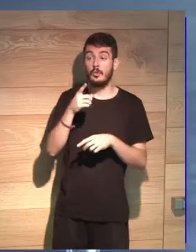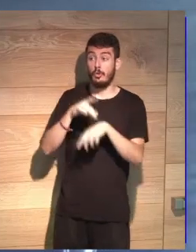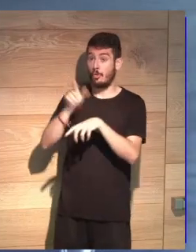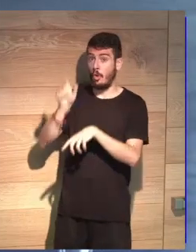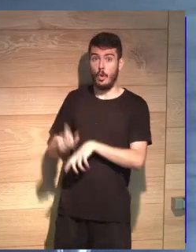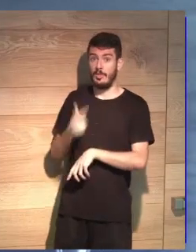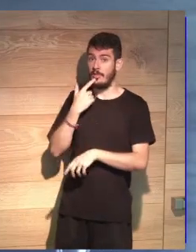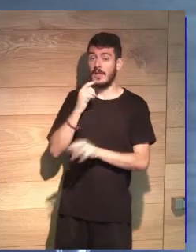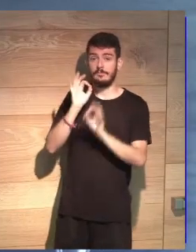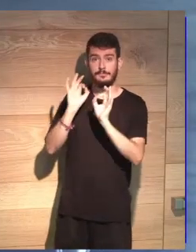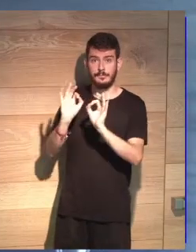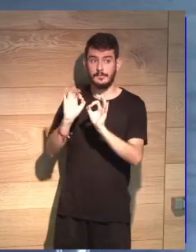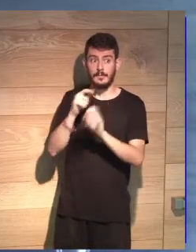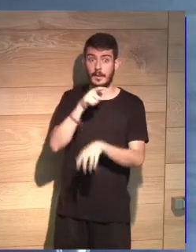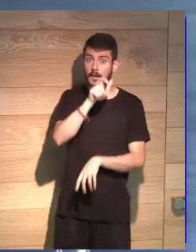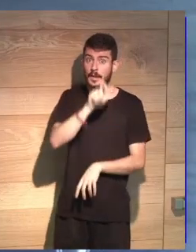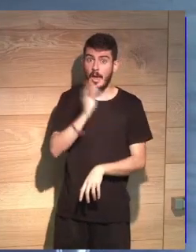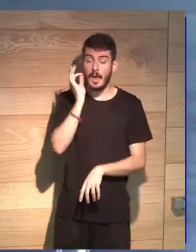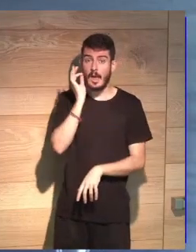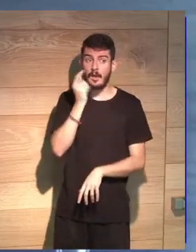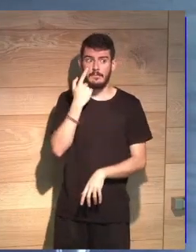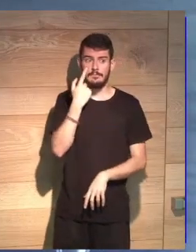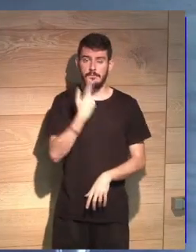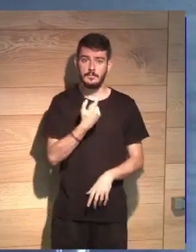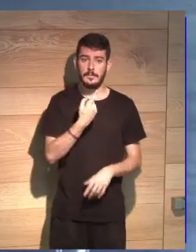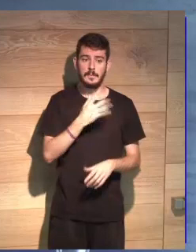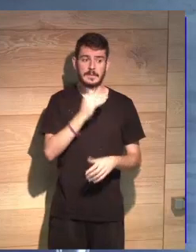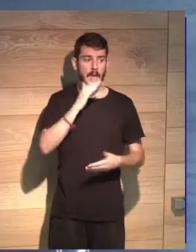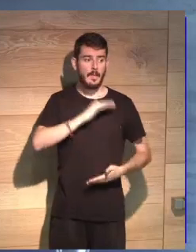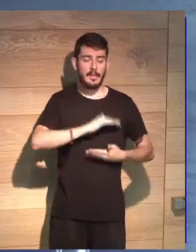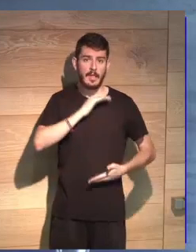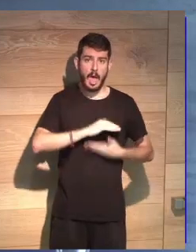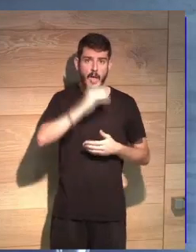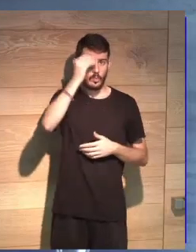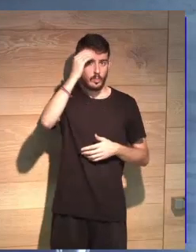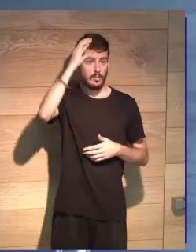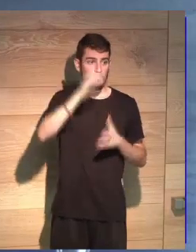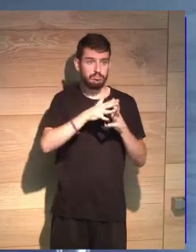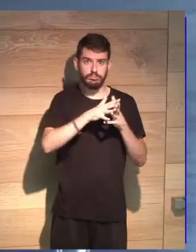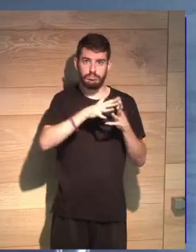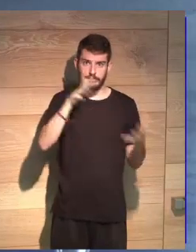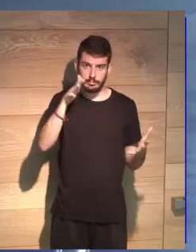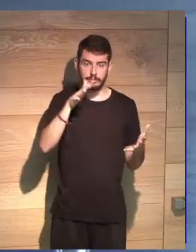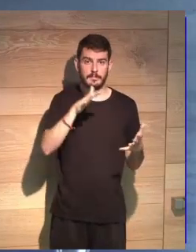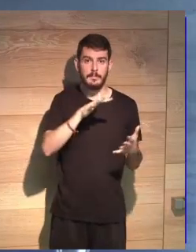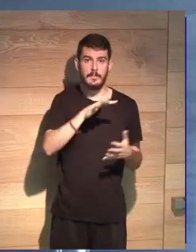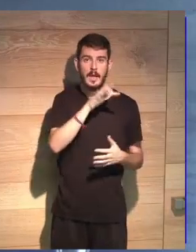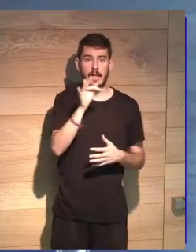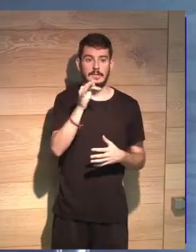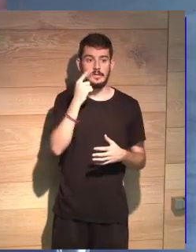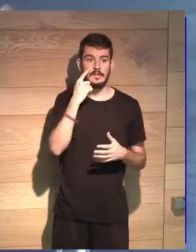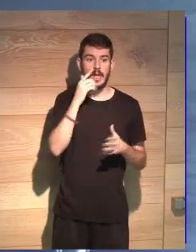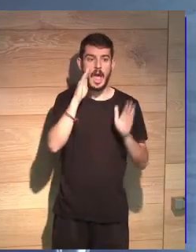very famous and is on the social media and on the internet, and she tested how the cognitive capacity of